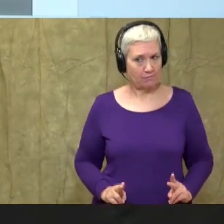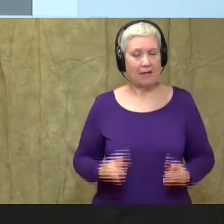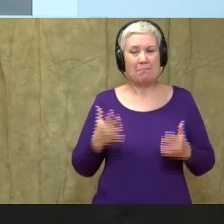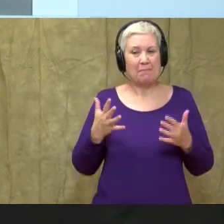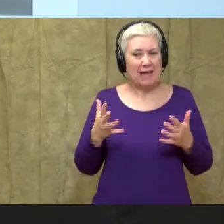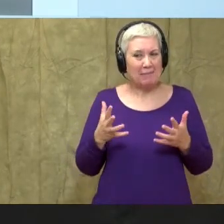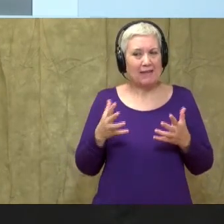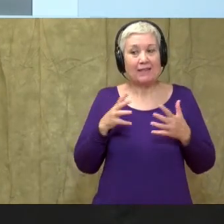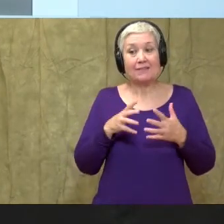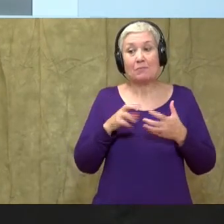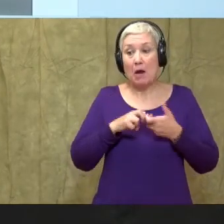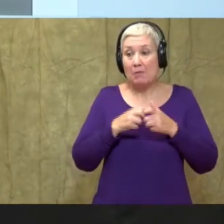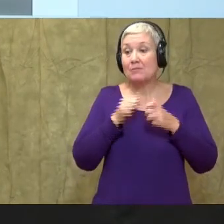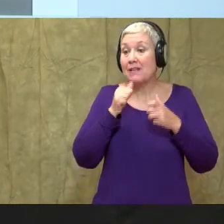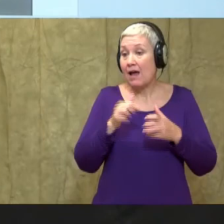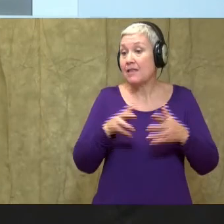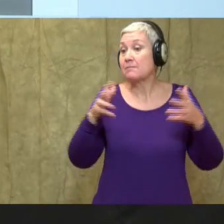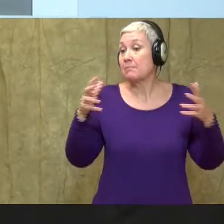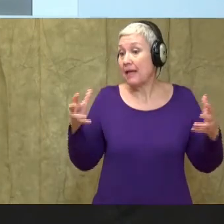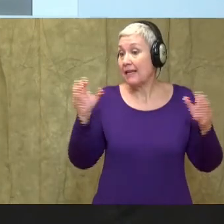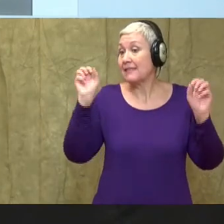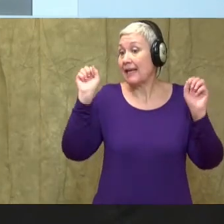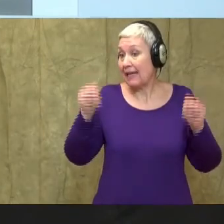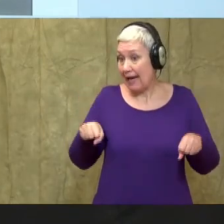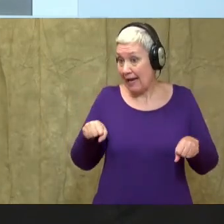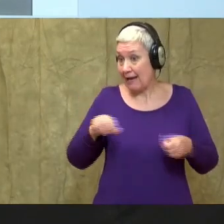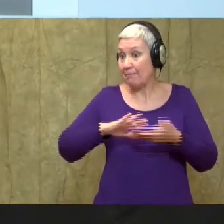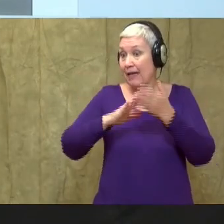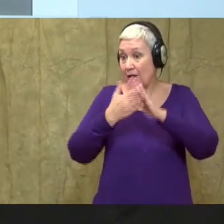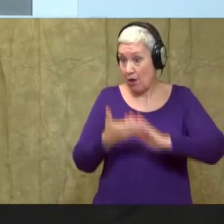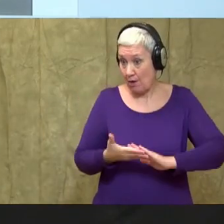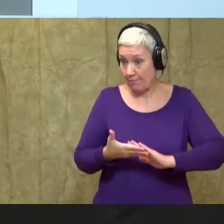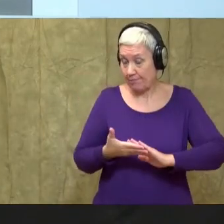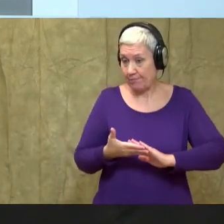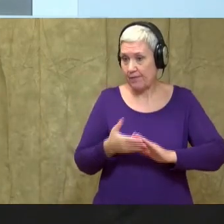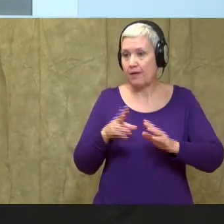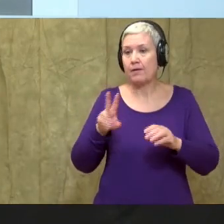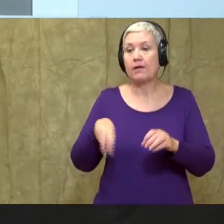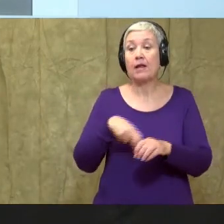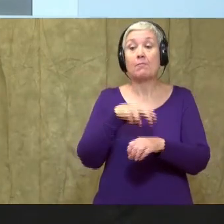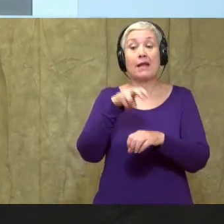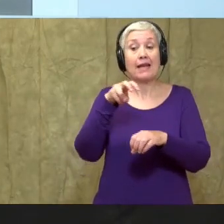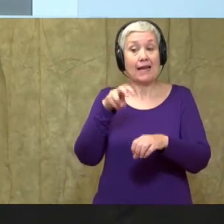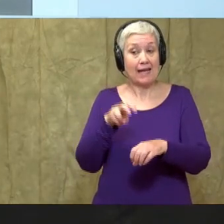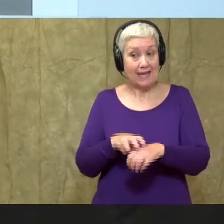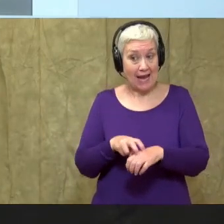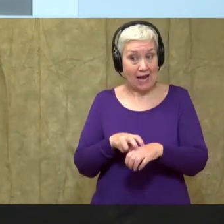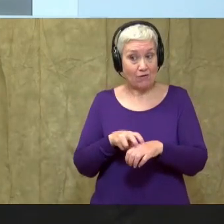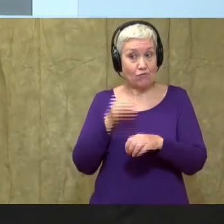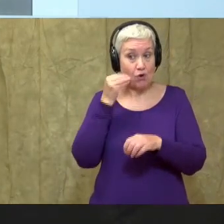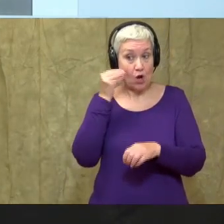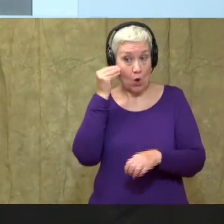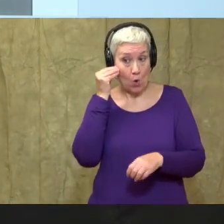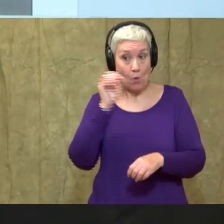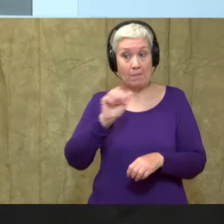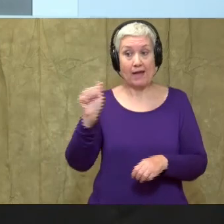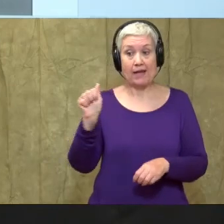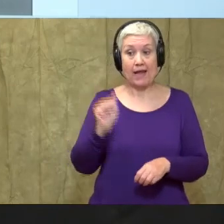a problem as it could be, right? But then he says, in their natural habitat in